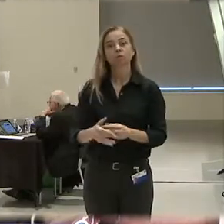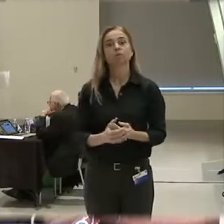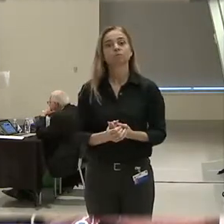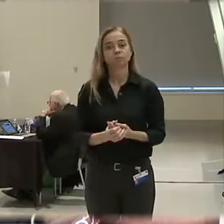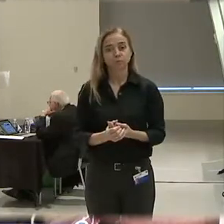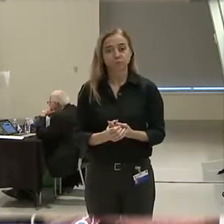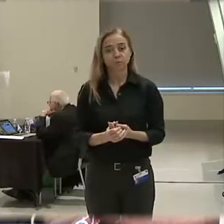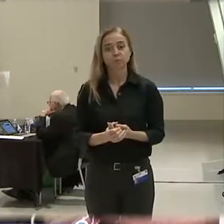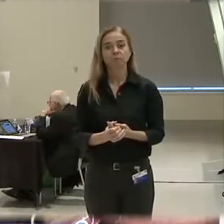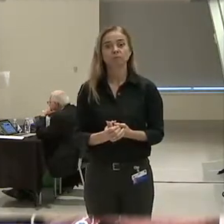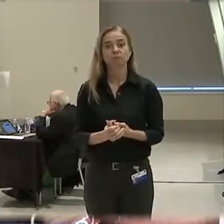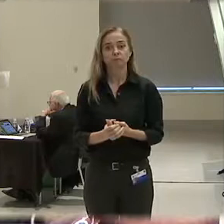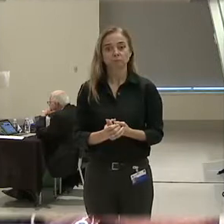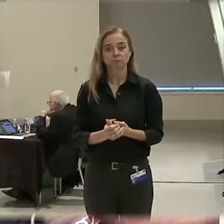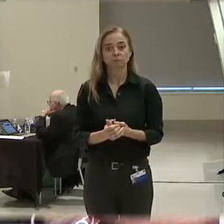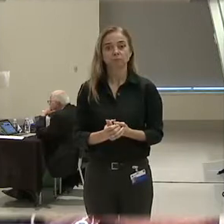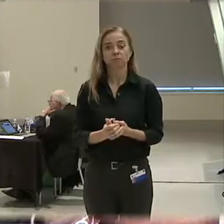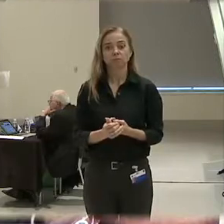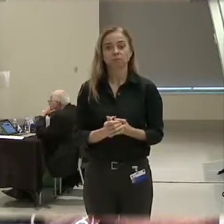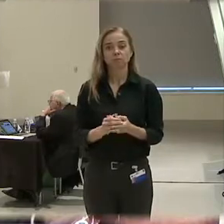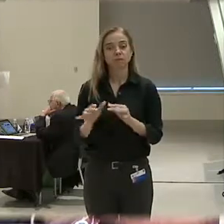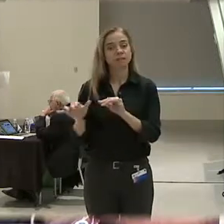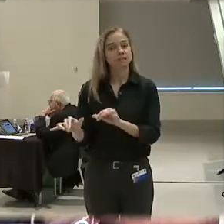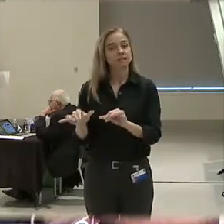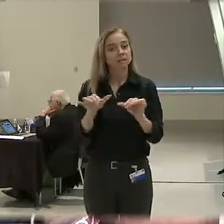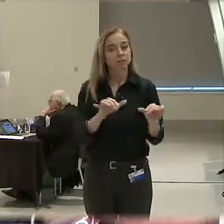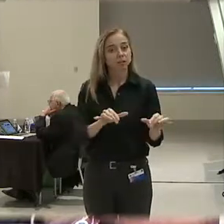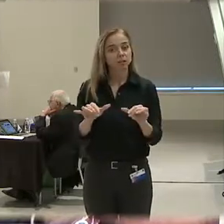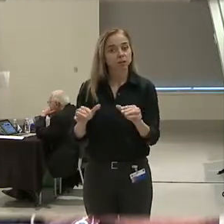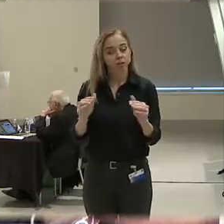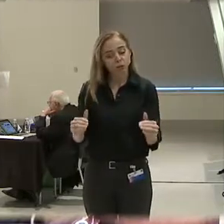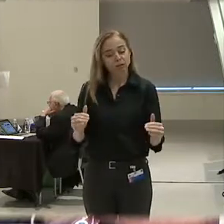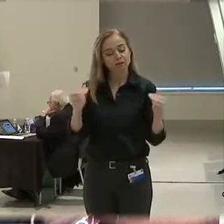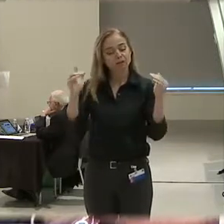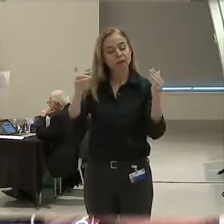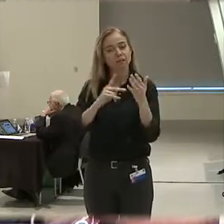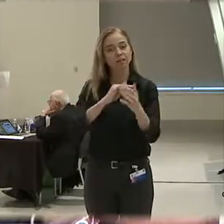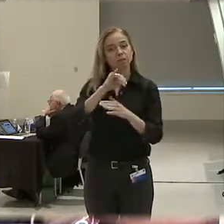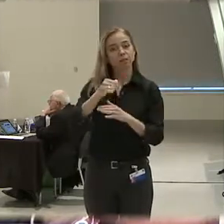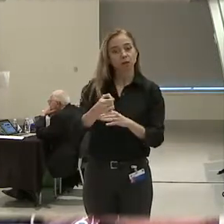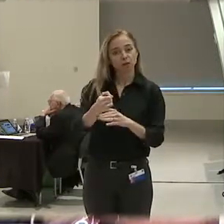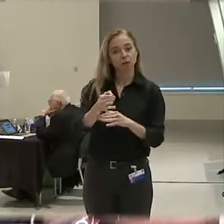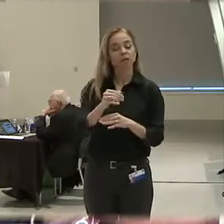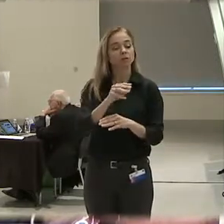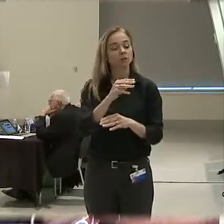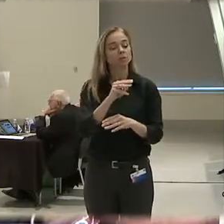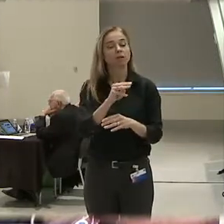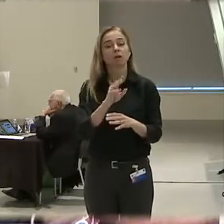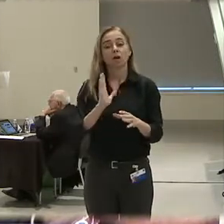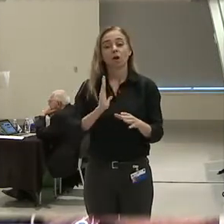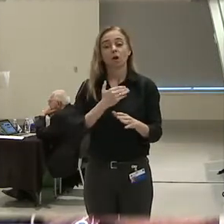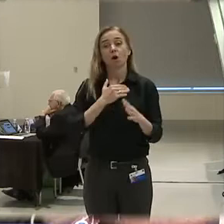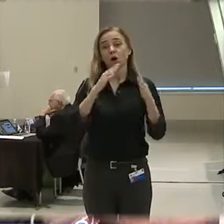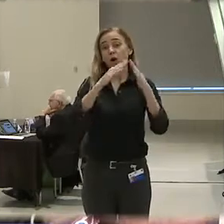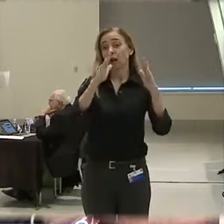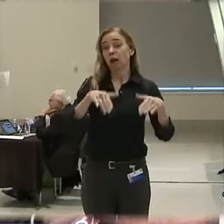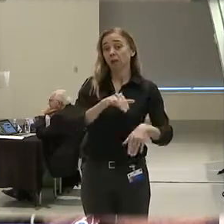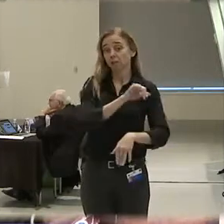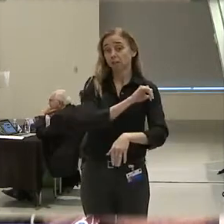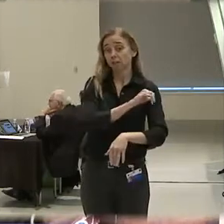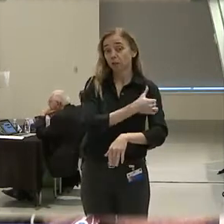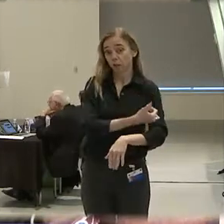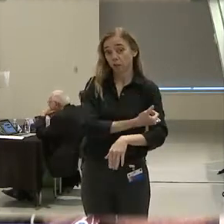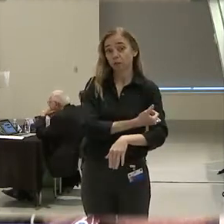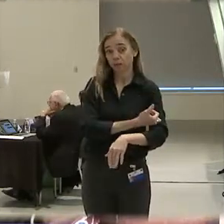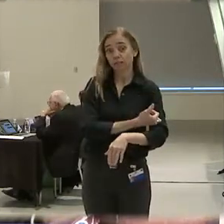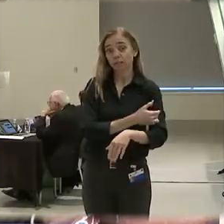it is, and again, this is dissimilar partnerships. The Advancement Project with Ms. Rice, our housing authority, HACLA,